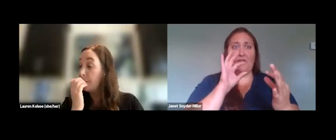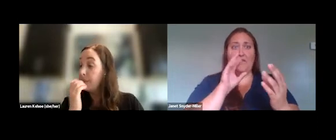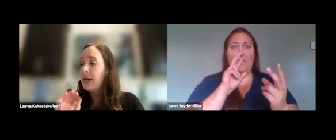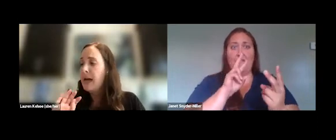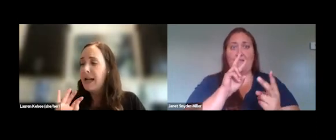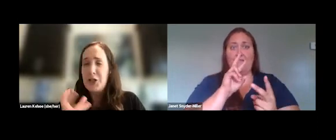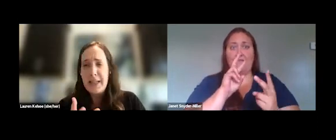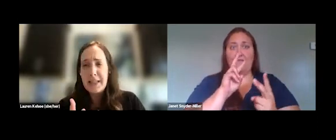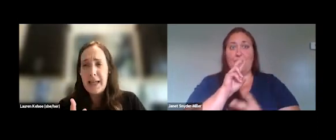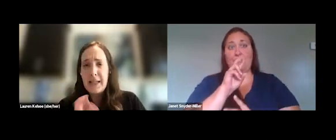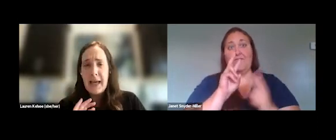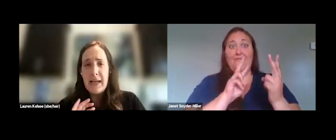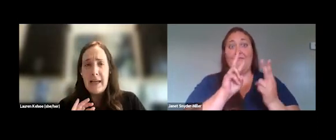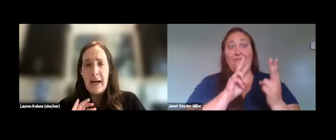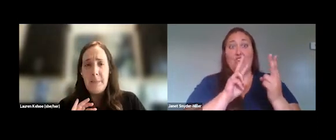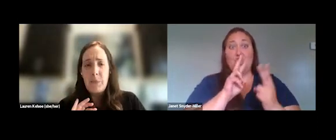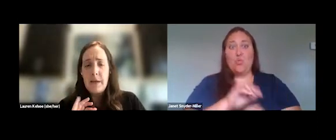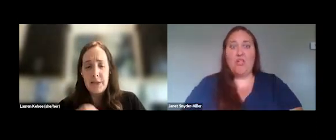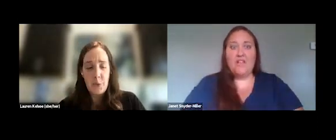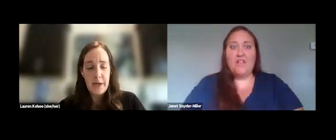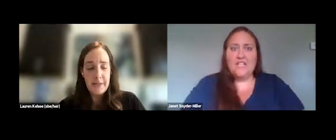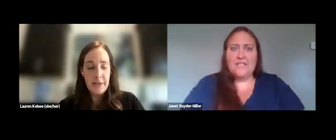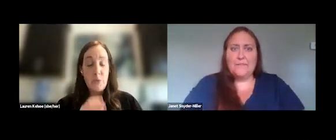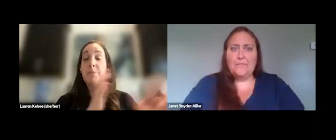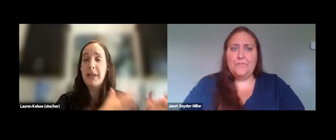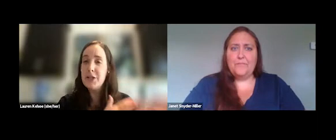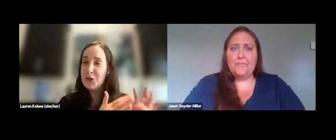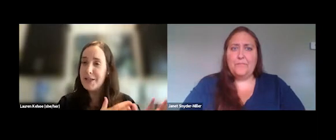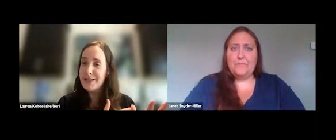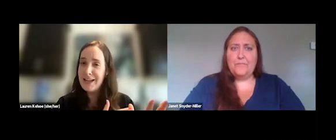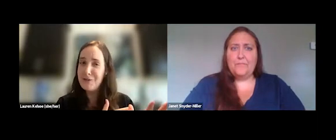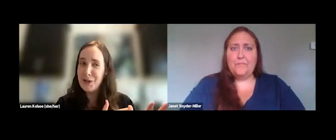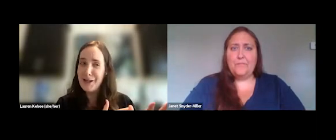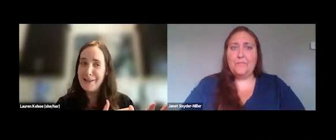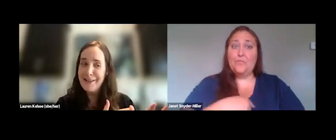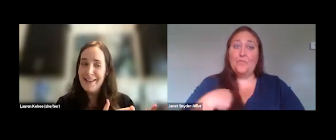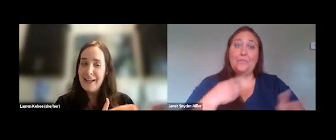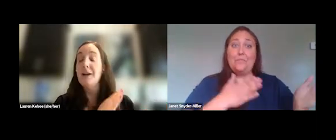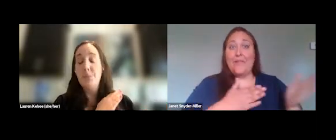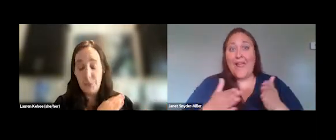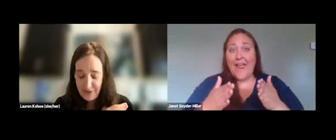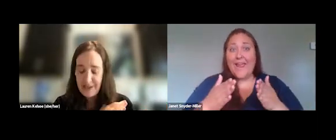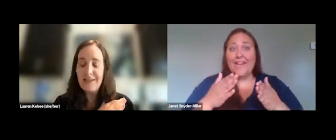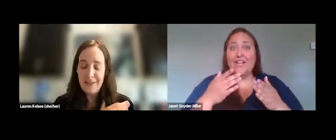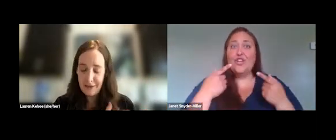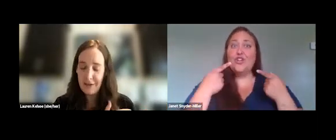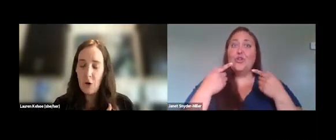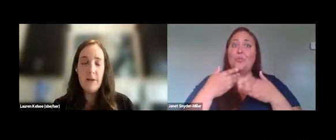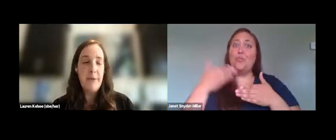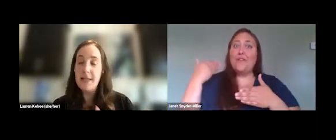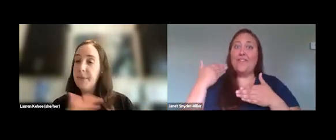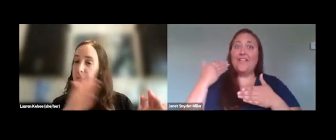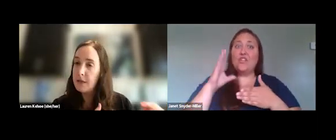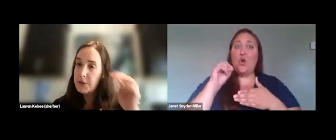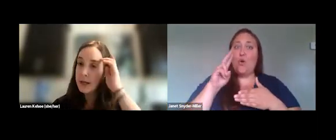consent forms. And I should indicate that we had planned to do this kind of during previous to the